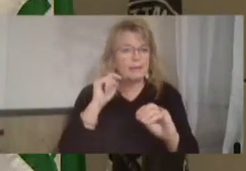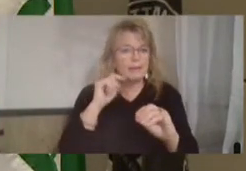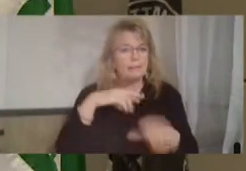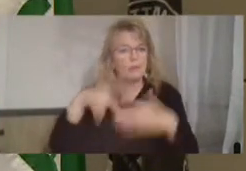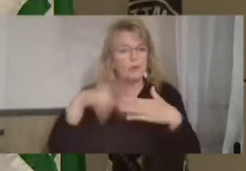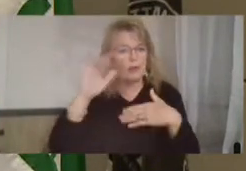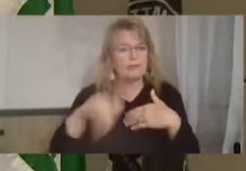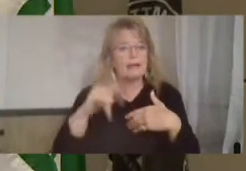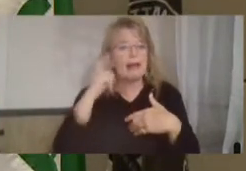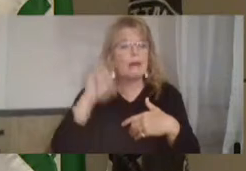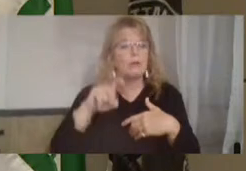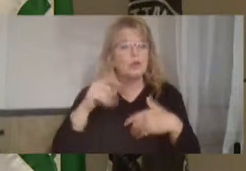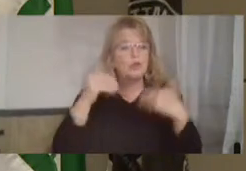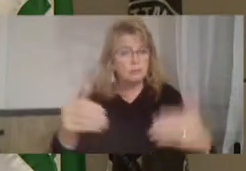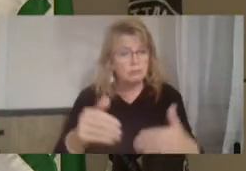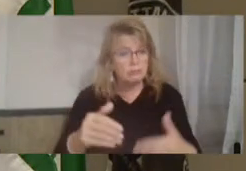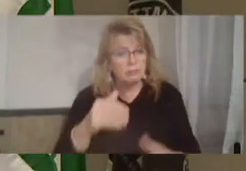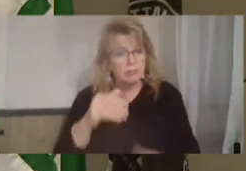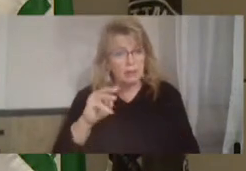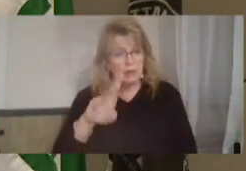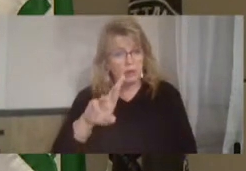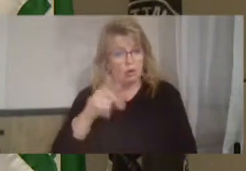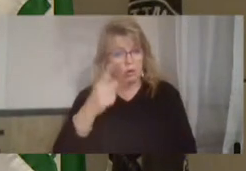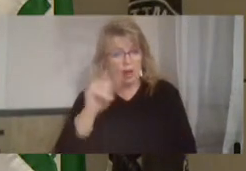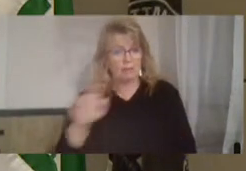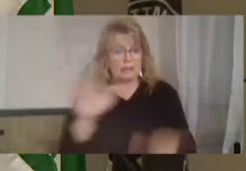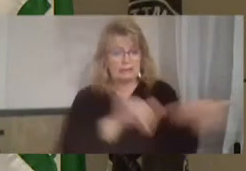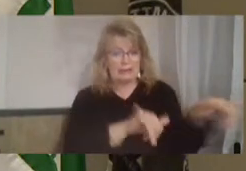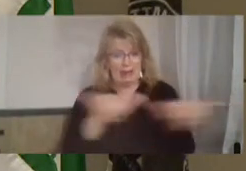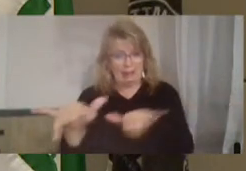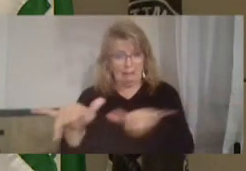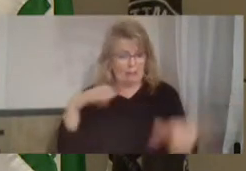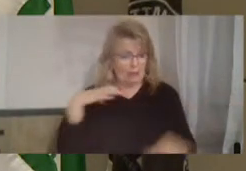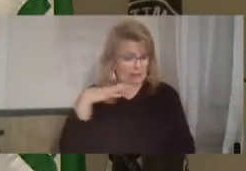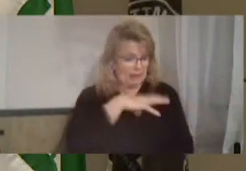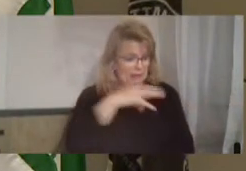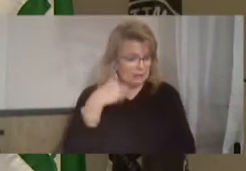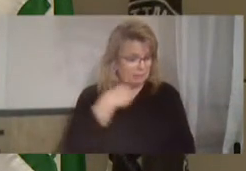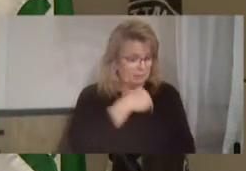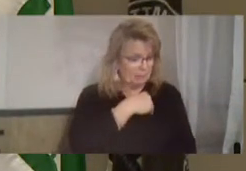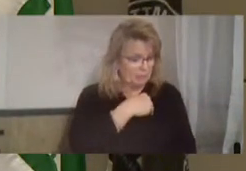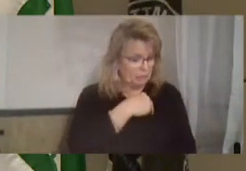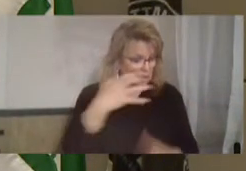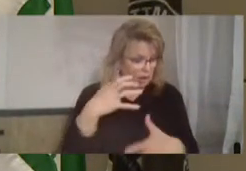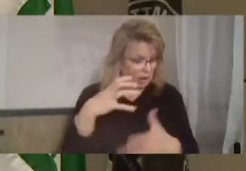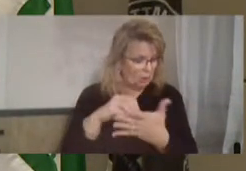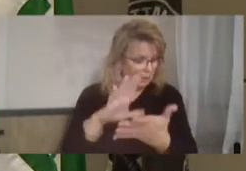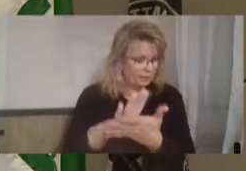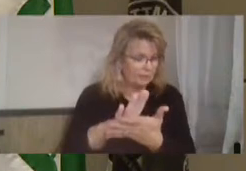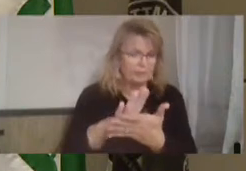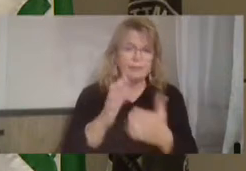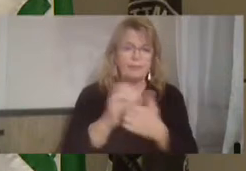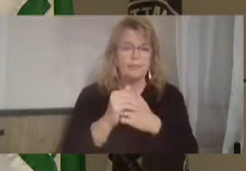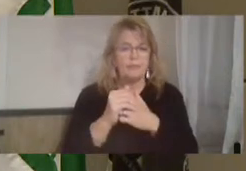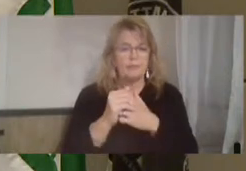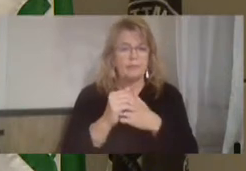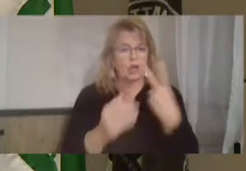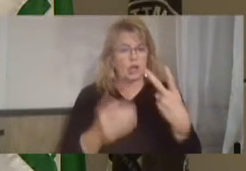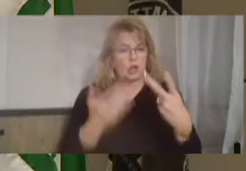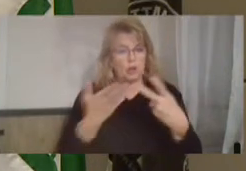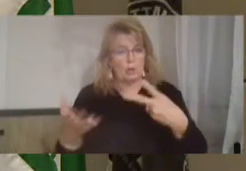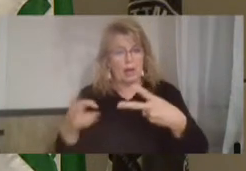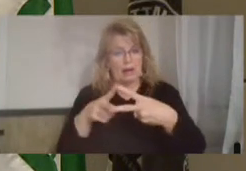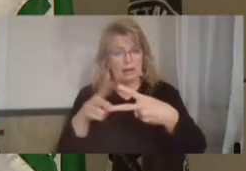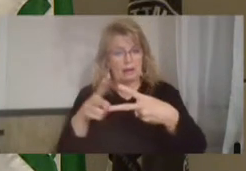All right, Mr. Graham. Same here with Councilmember Drakes. Just wanted to note there were two items that came out of the committees